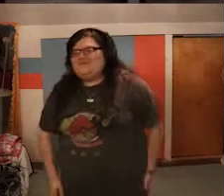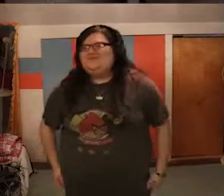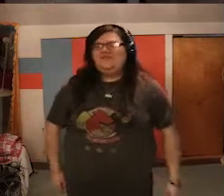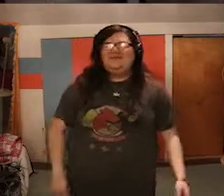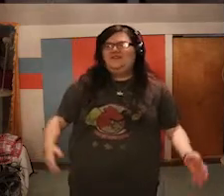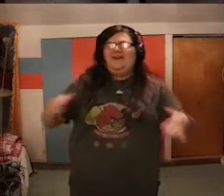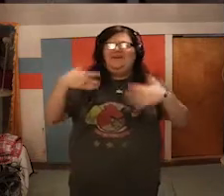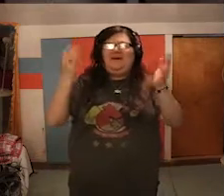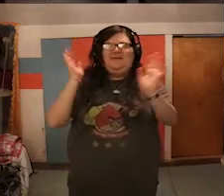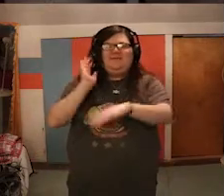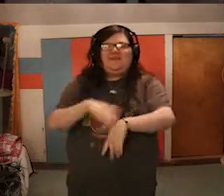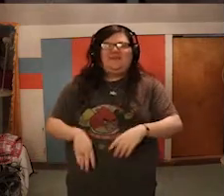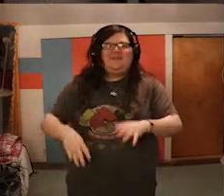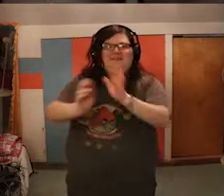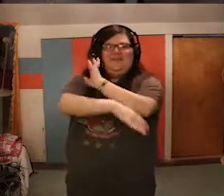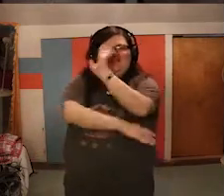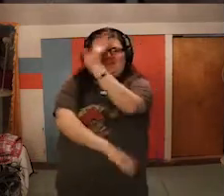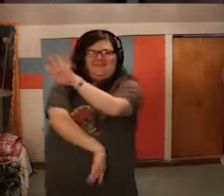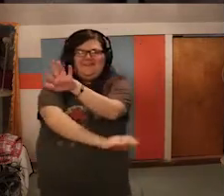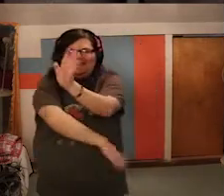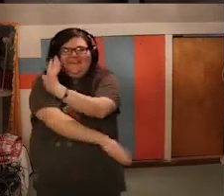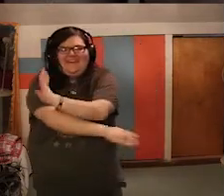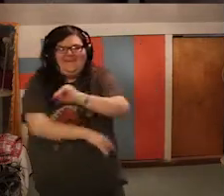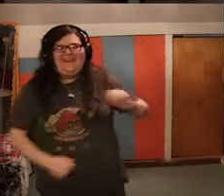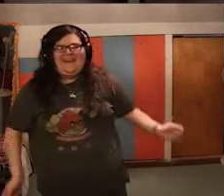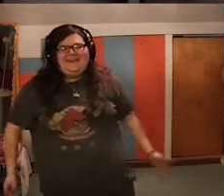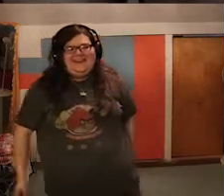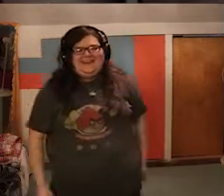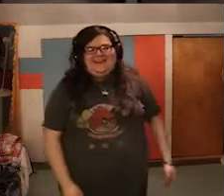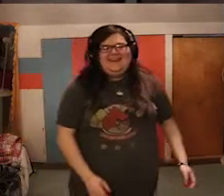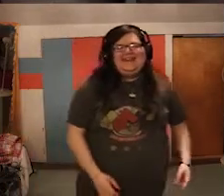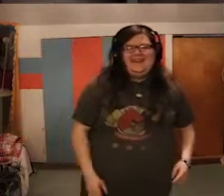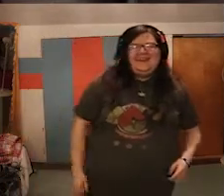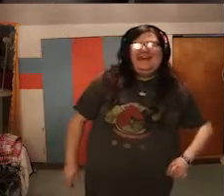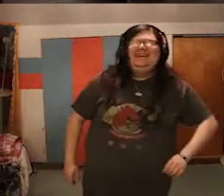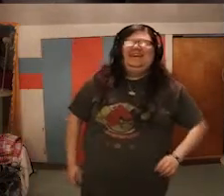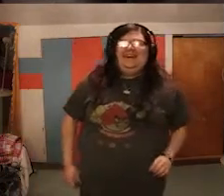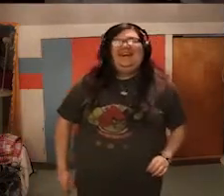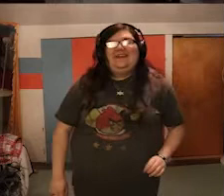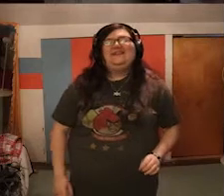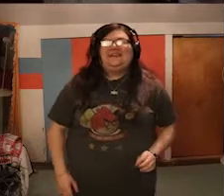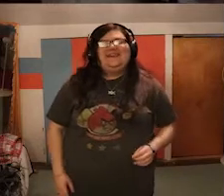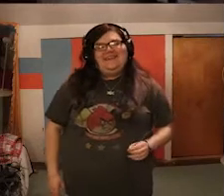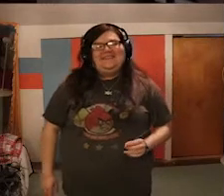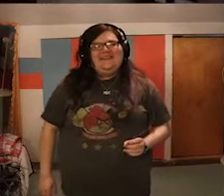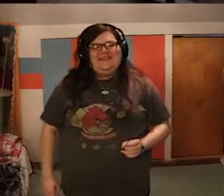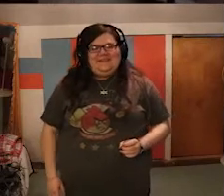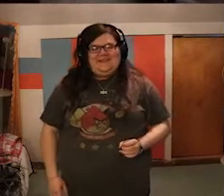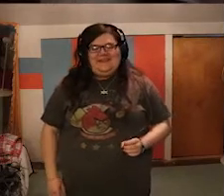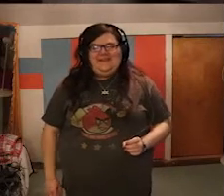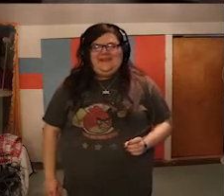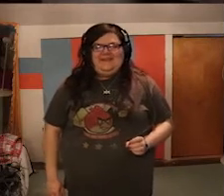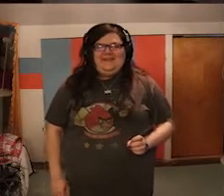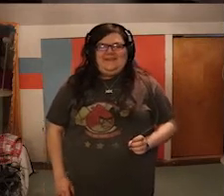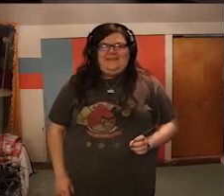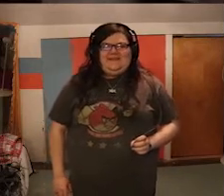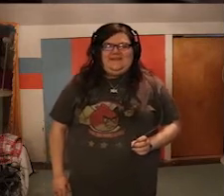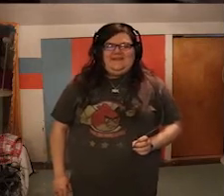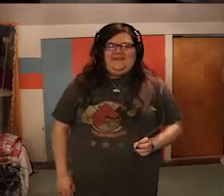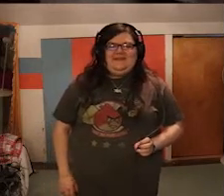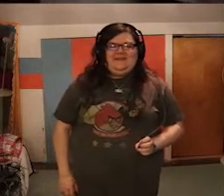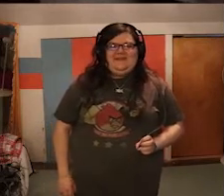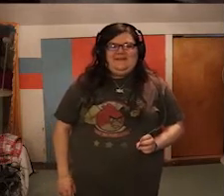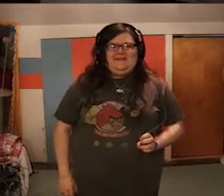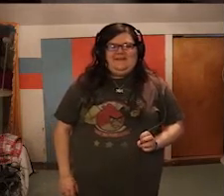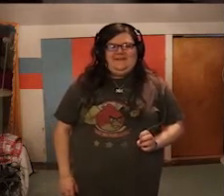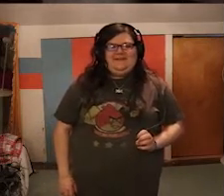warning. Ooh, you know I'm having sex, so don't look at me. See? It is sick, it really is. It's great, but we'll also give you a